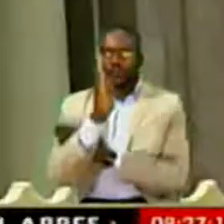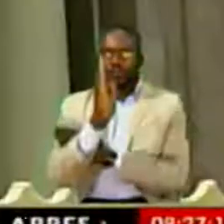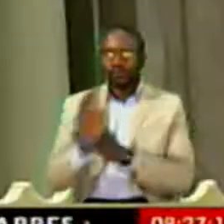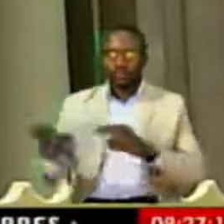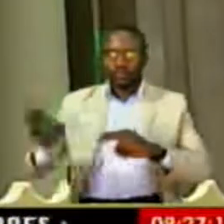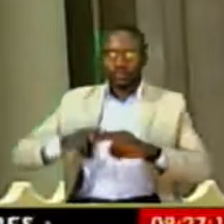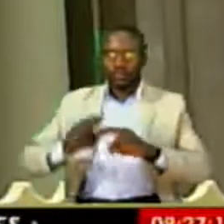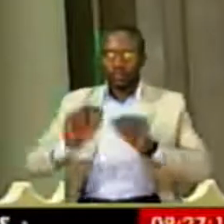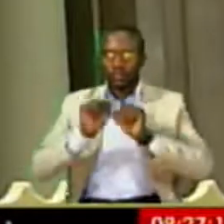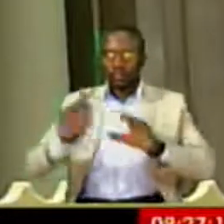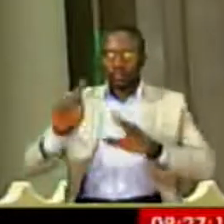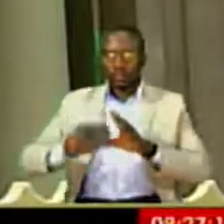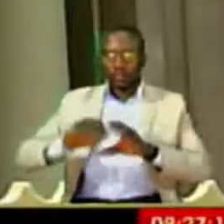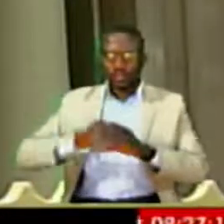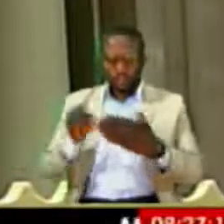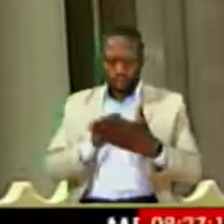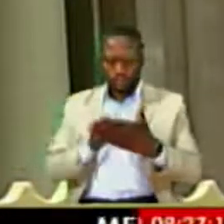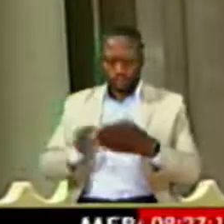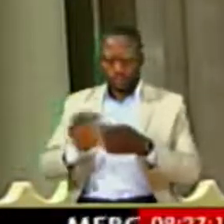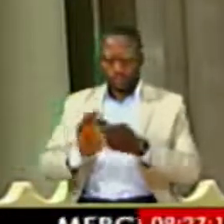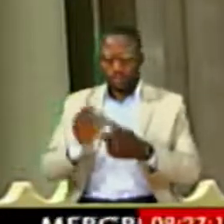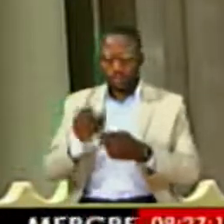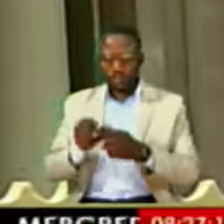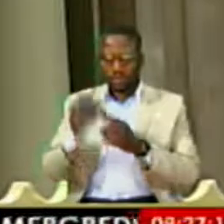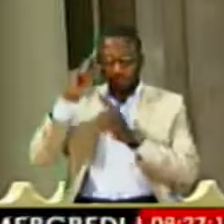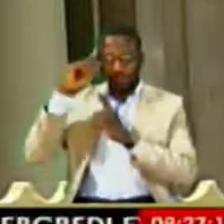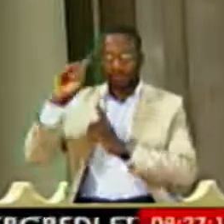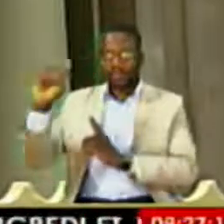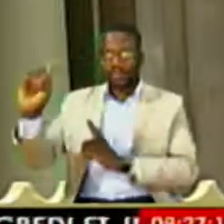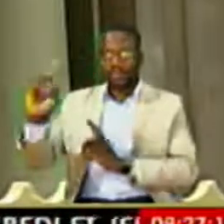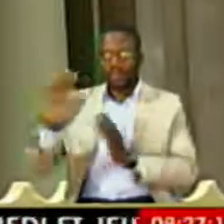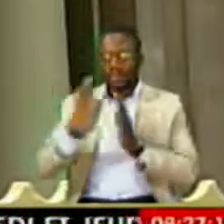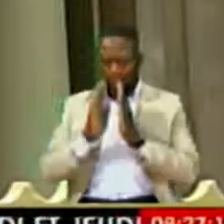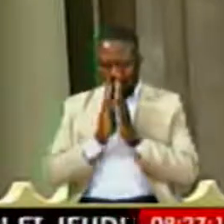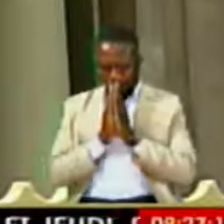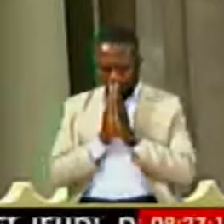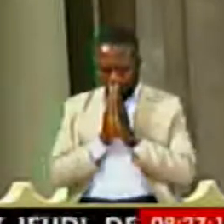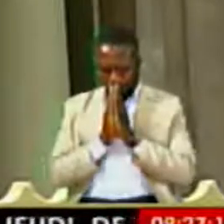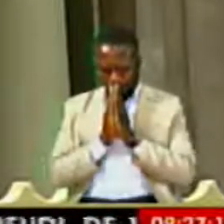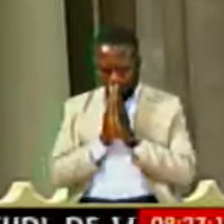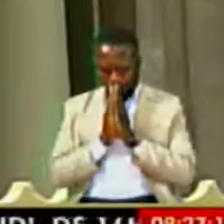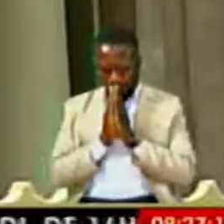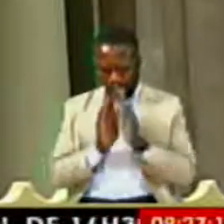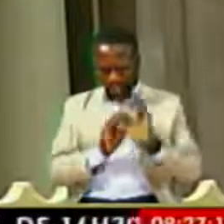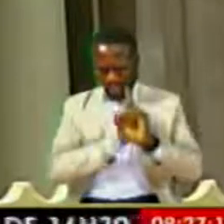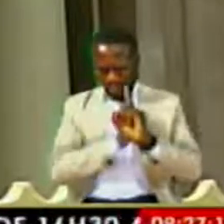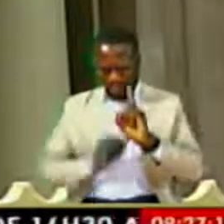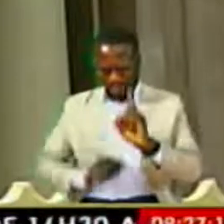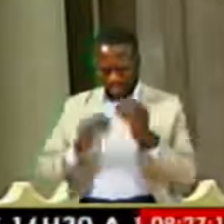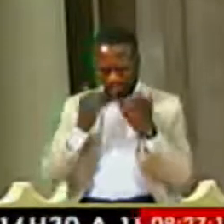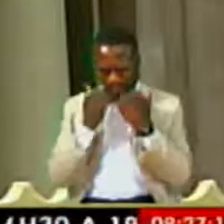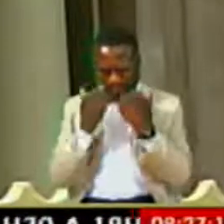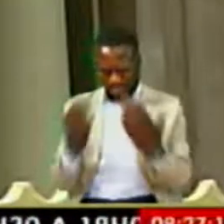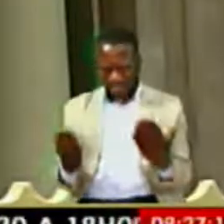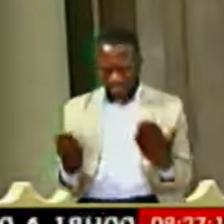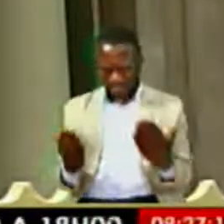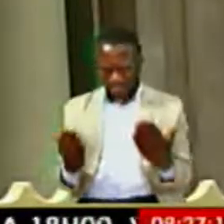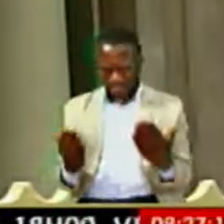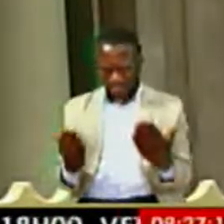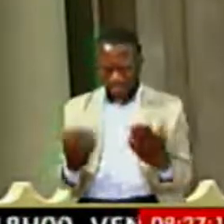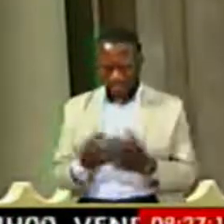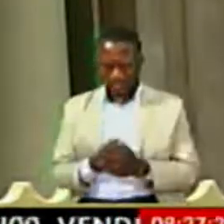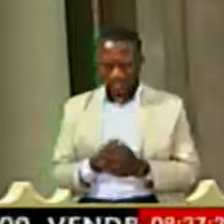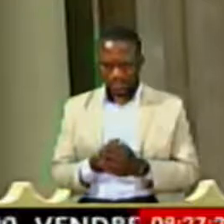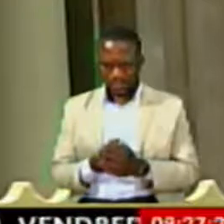May the Lord add the blessings to the reading of his word. Prions. Let's pray. Seigneur, merci. Lord, thank